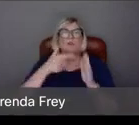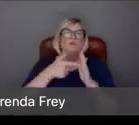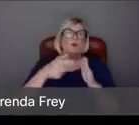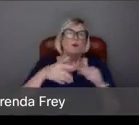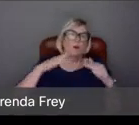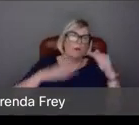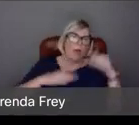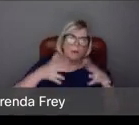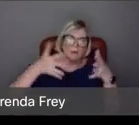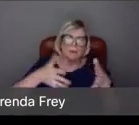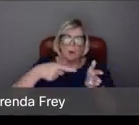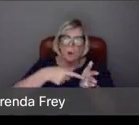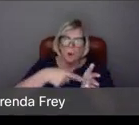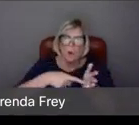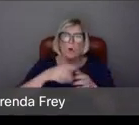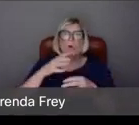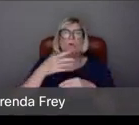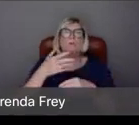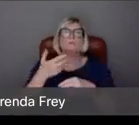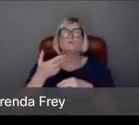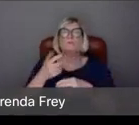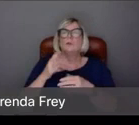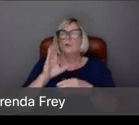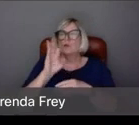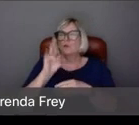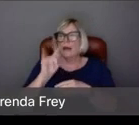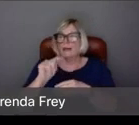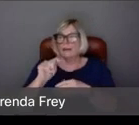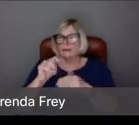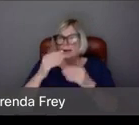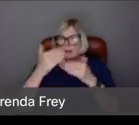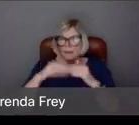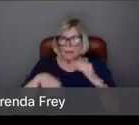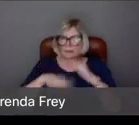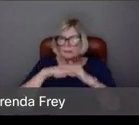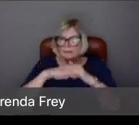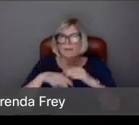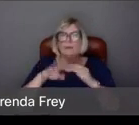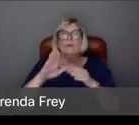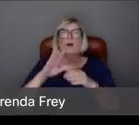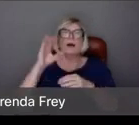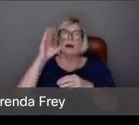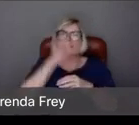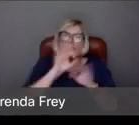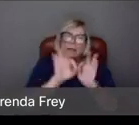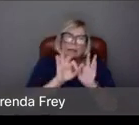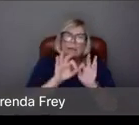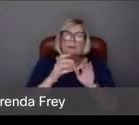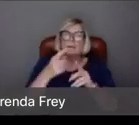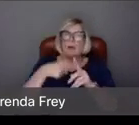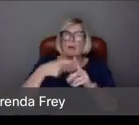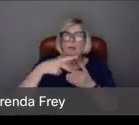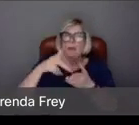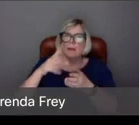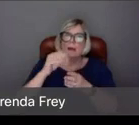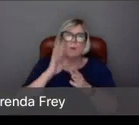outstanding versus what your credit limit is. It's going to show your monthly payment or estimated monthly payment. And it'll show the